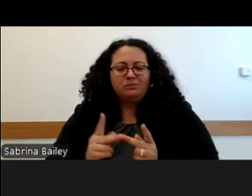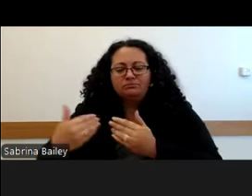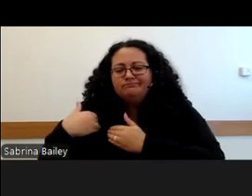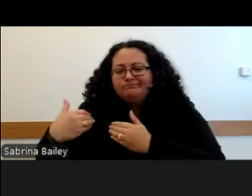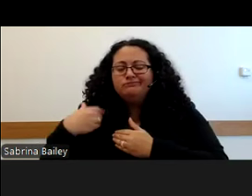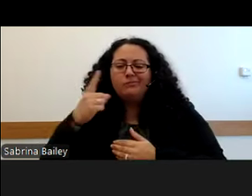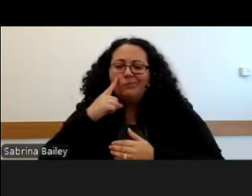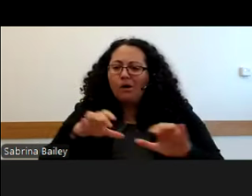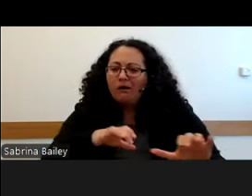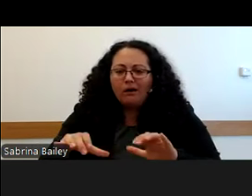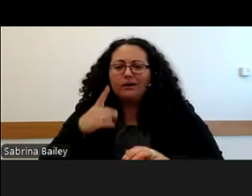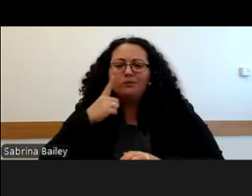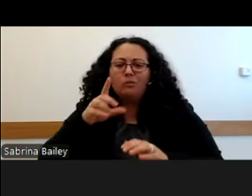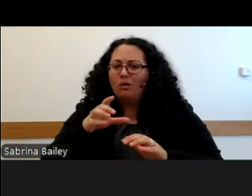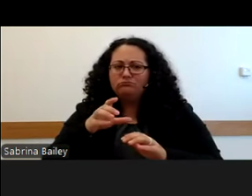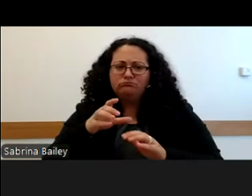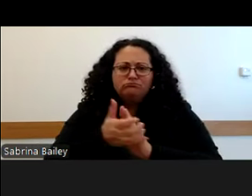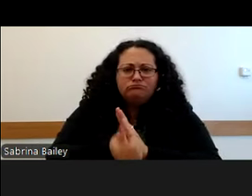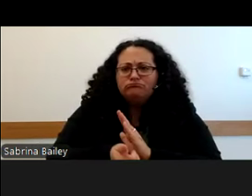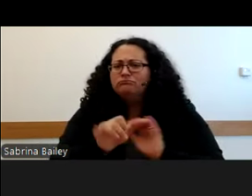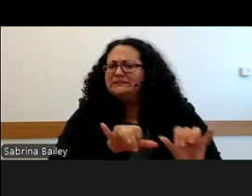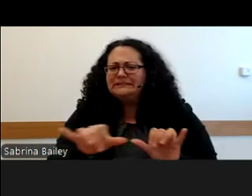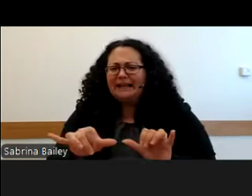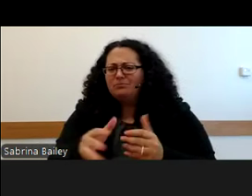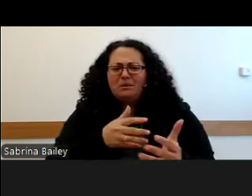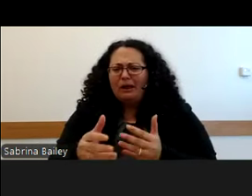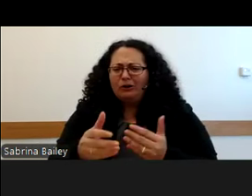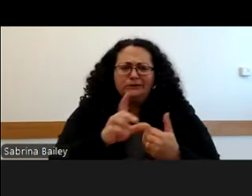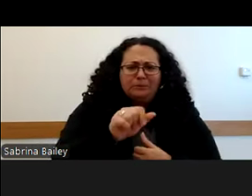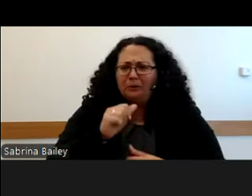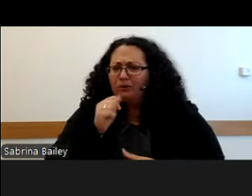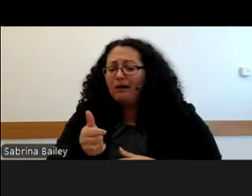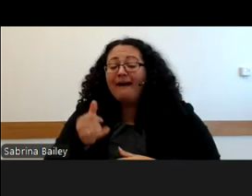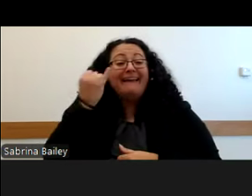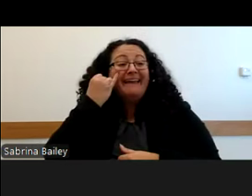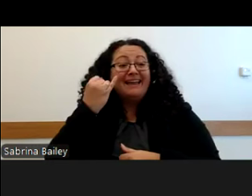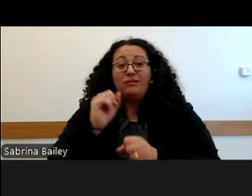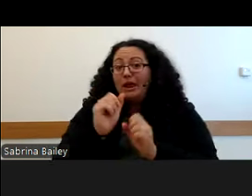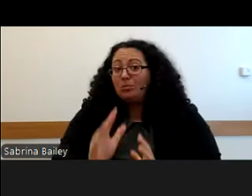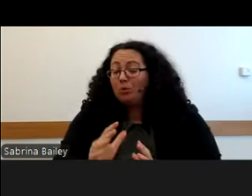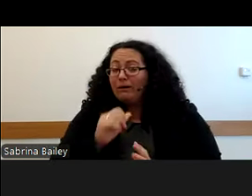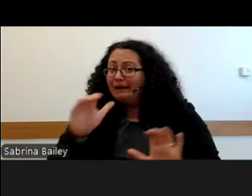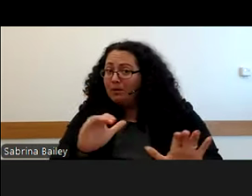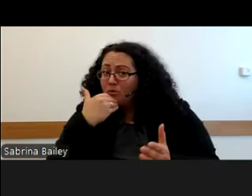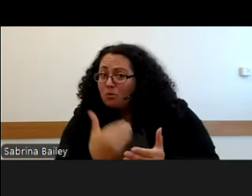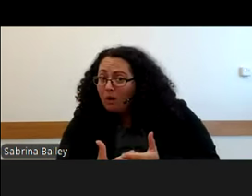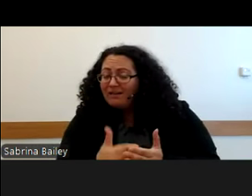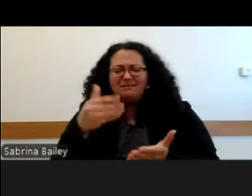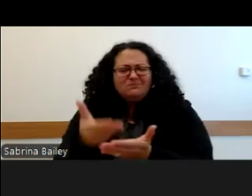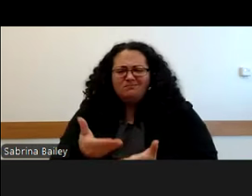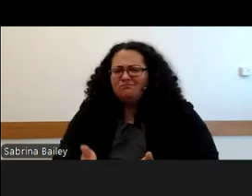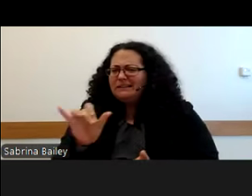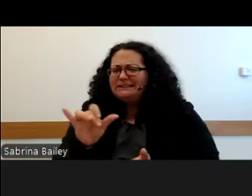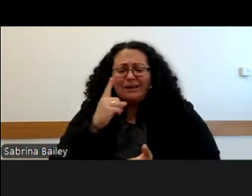and performance as somebody without a disability. So if you have an employee who's not performing and you have documentation as you would for any